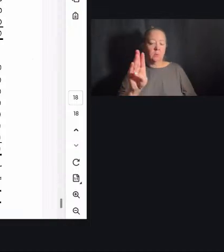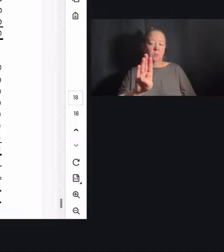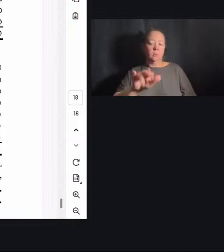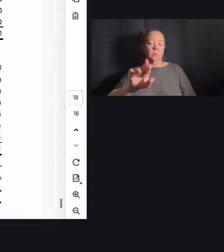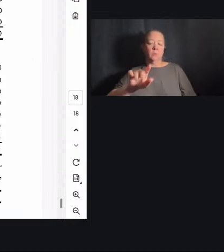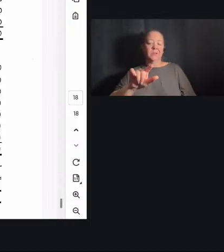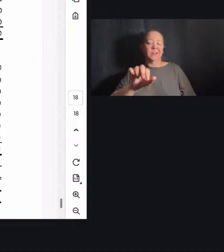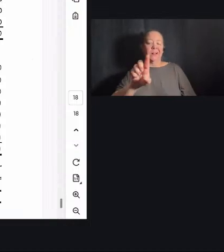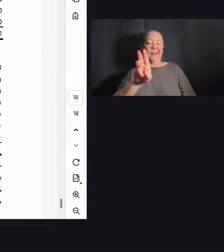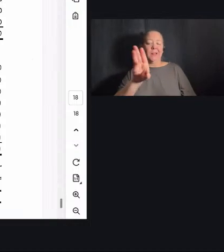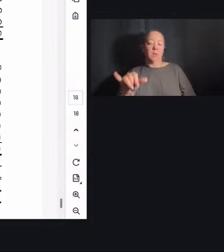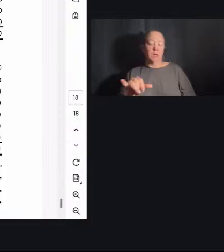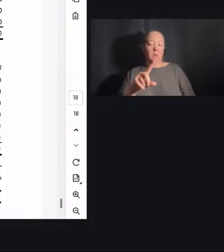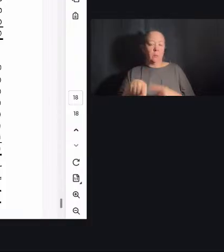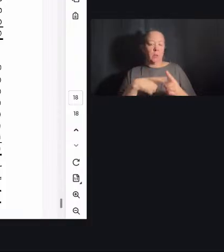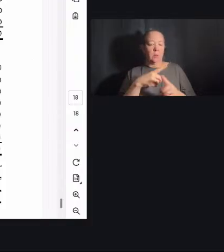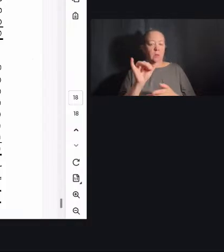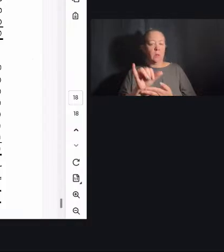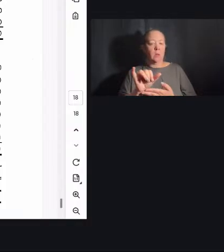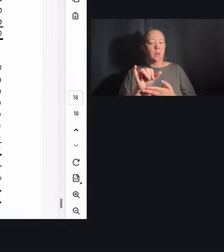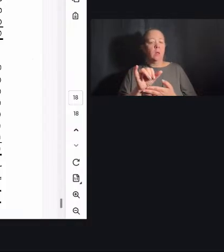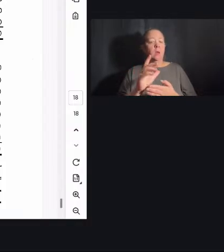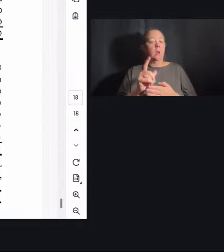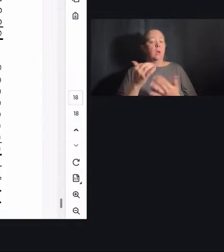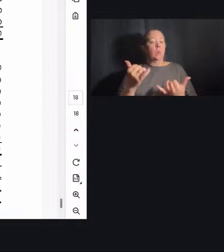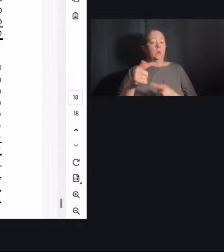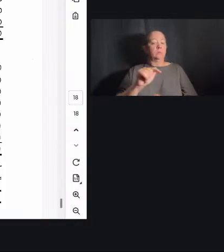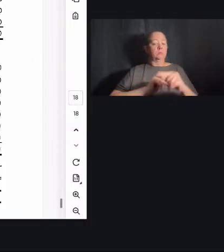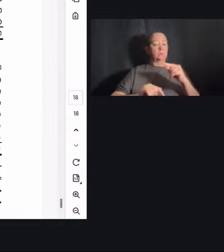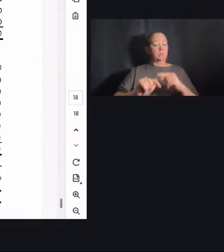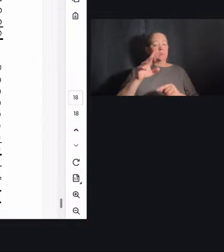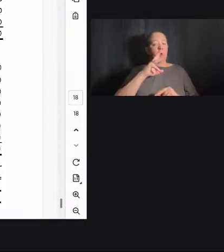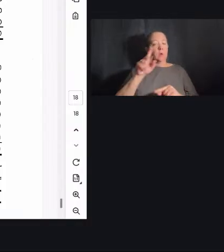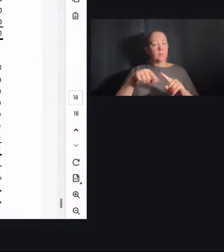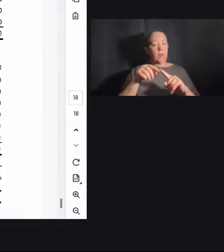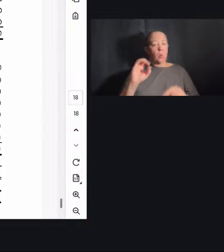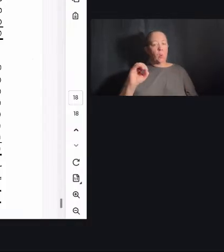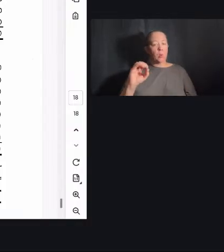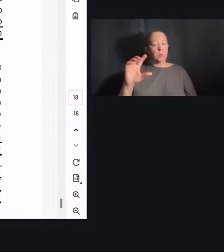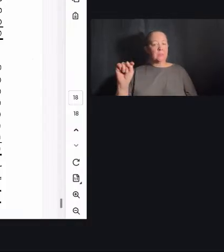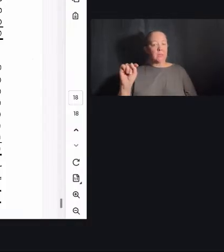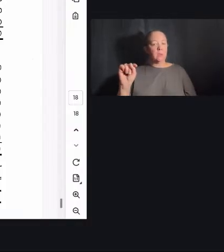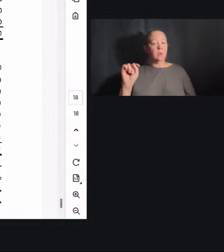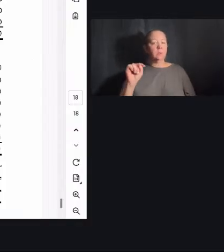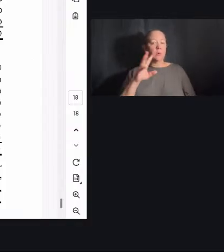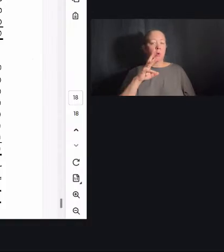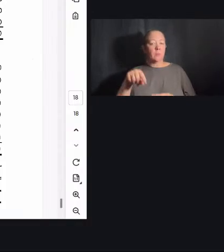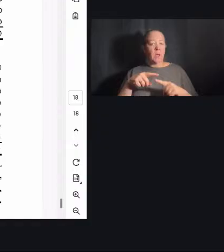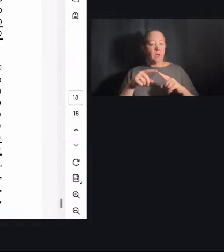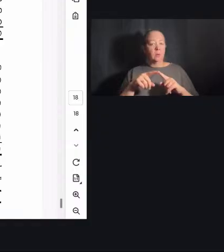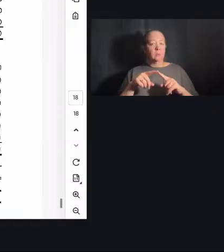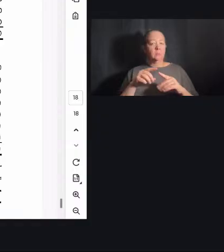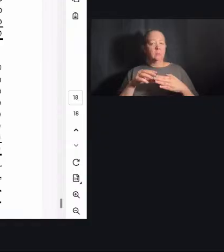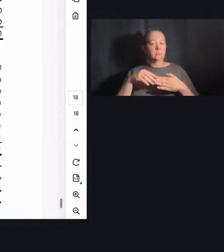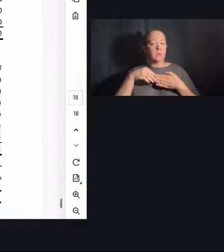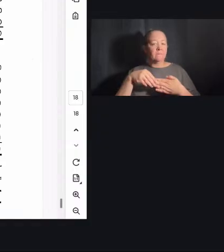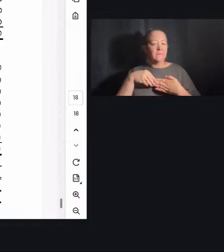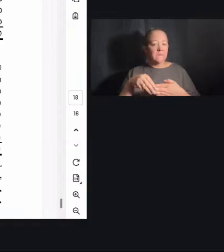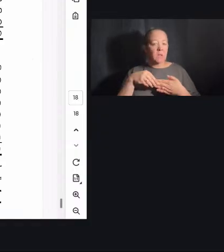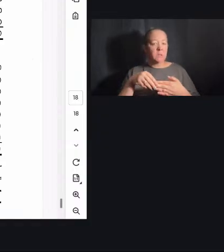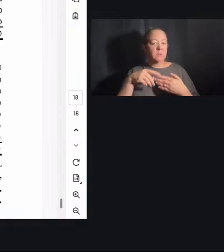overtime, how I talked about flexing individuals' times. So we have tons of Saturday